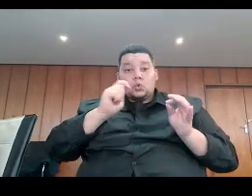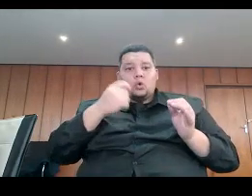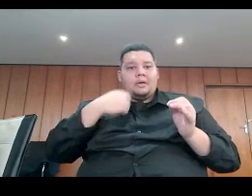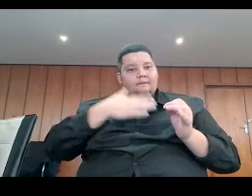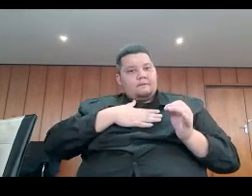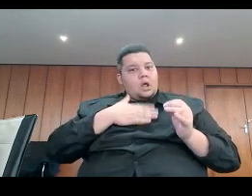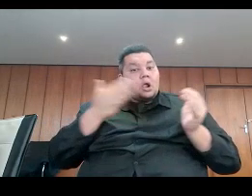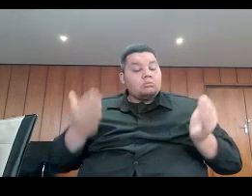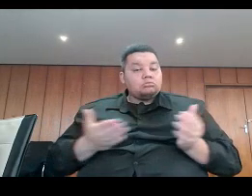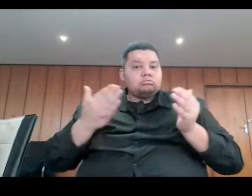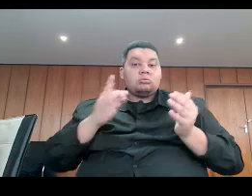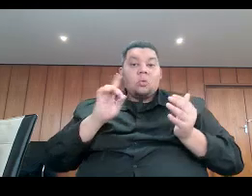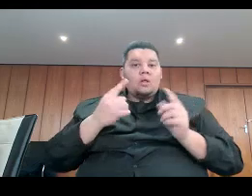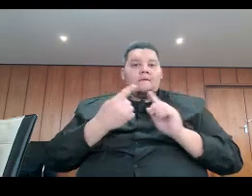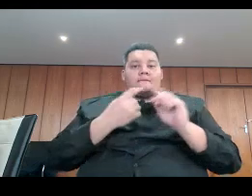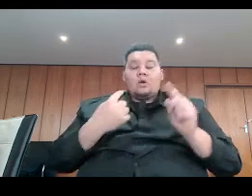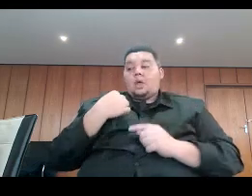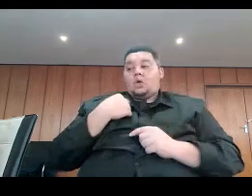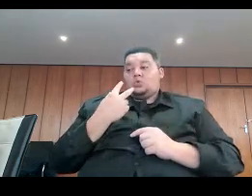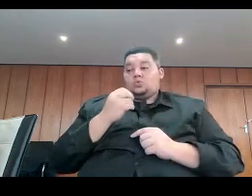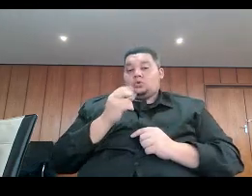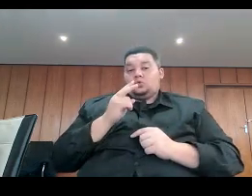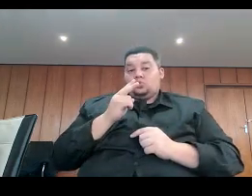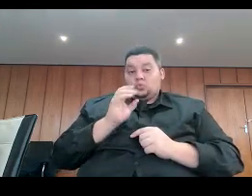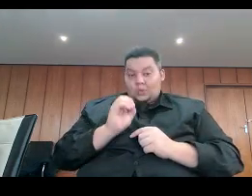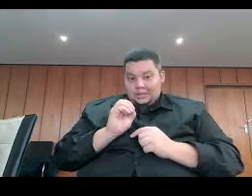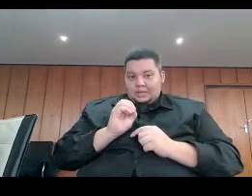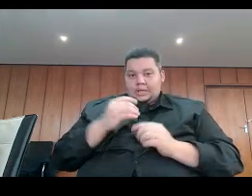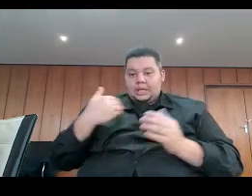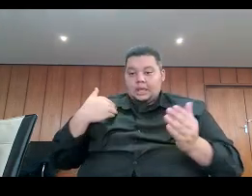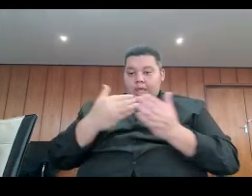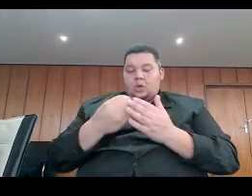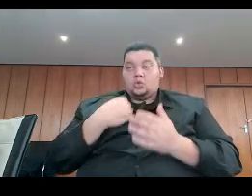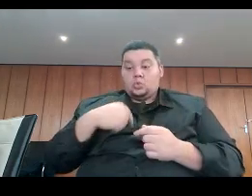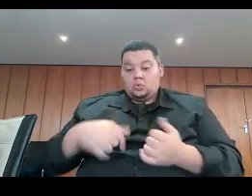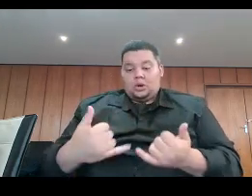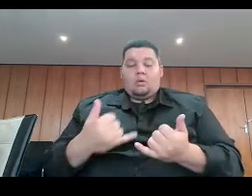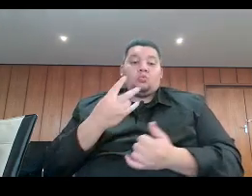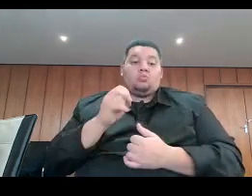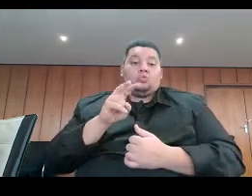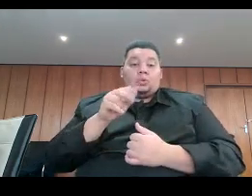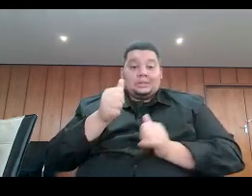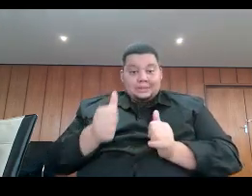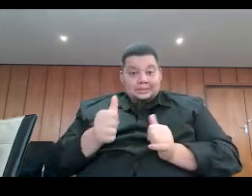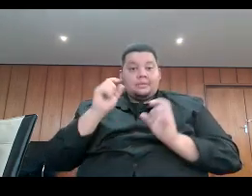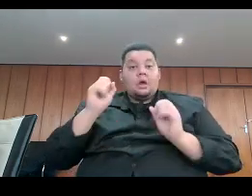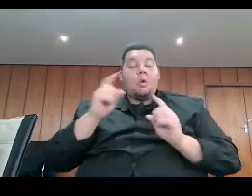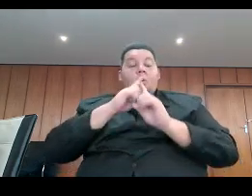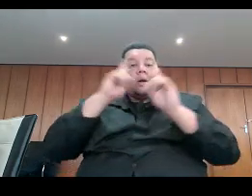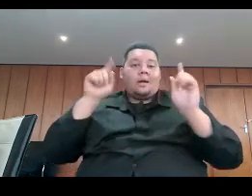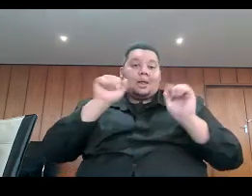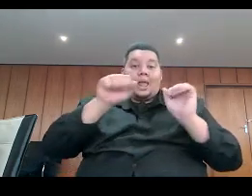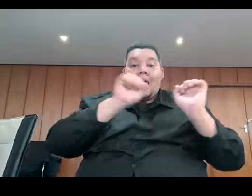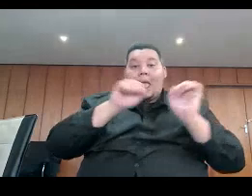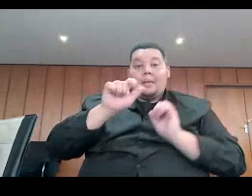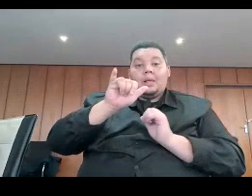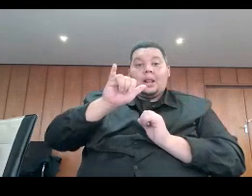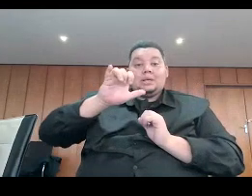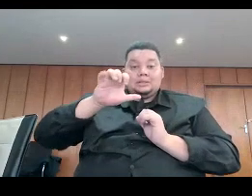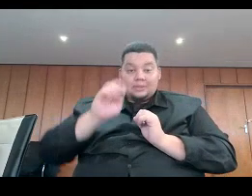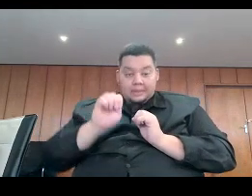encouraging was that since 2020 to 2026, the awareness of ableism